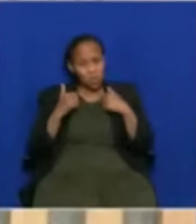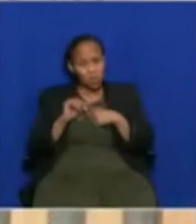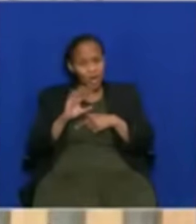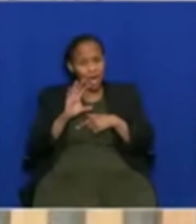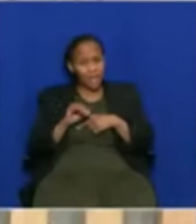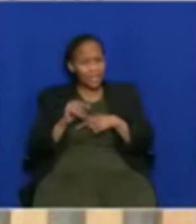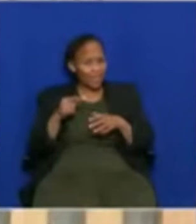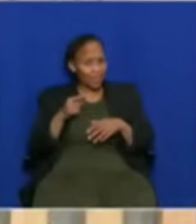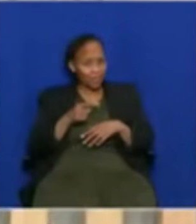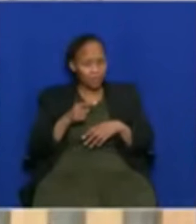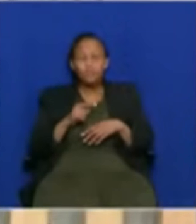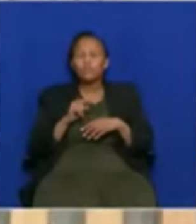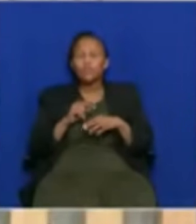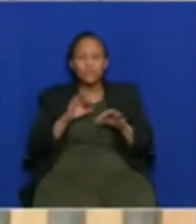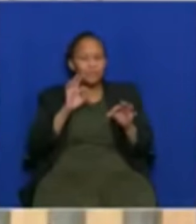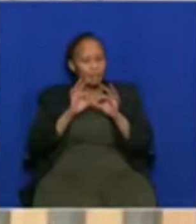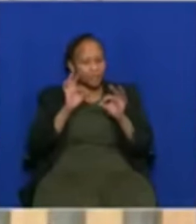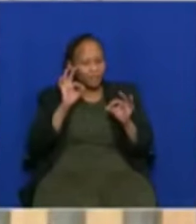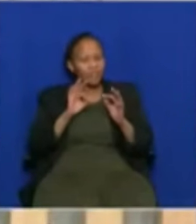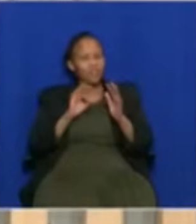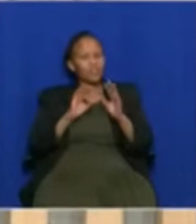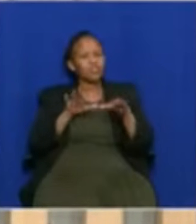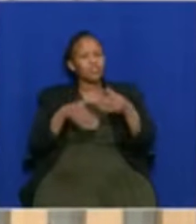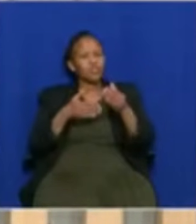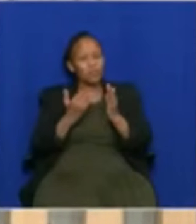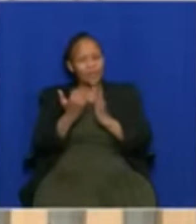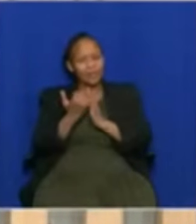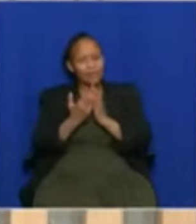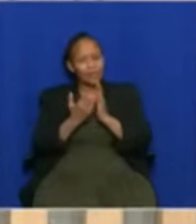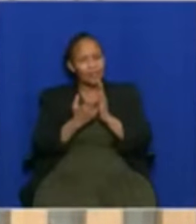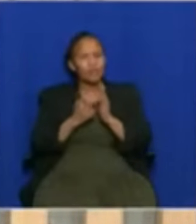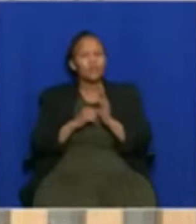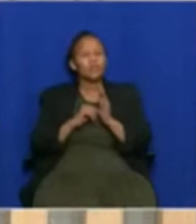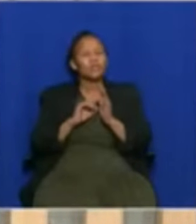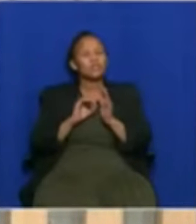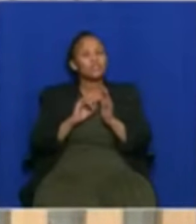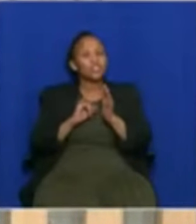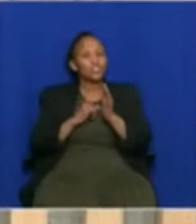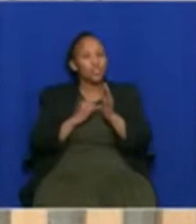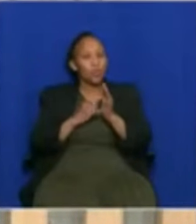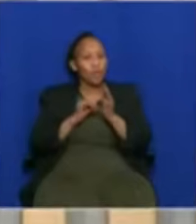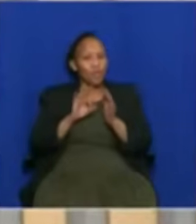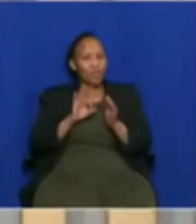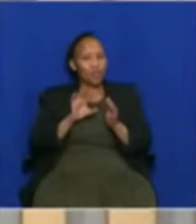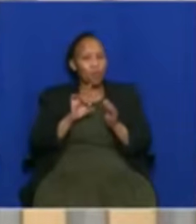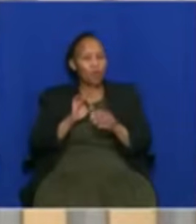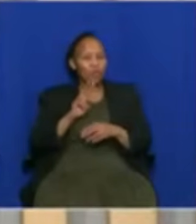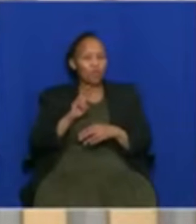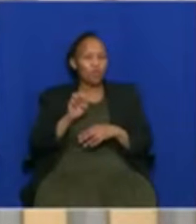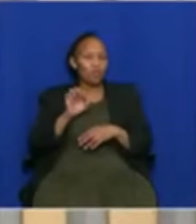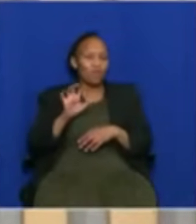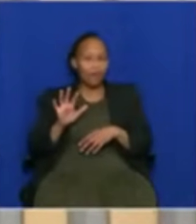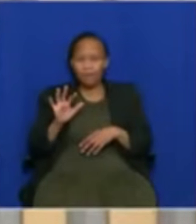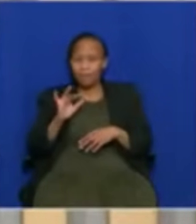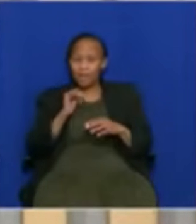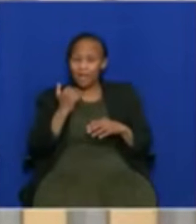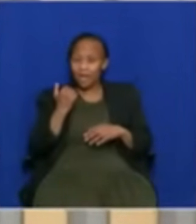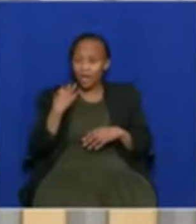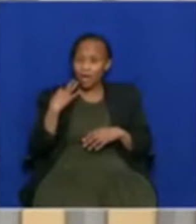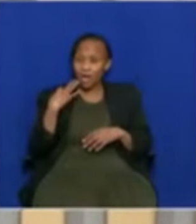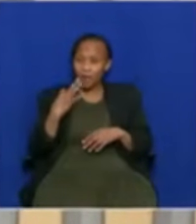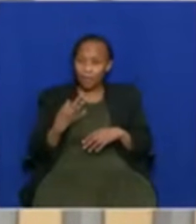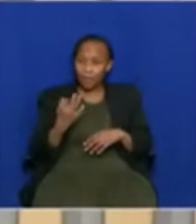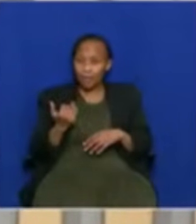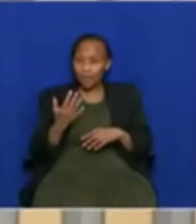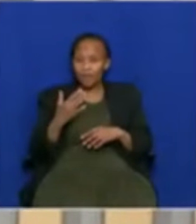January 2025. The applicant, or rather Mrs. Mukwele, worked for BMW. Yes. By